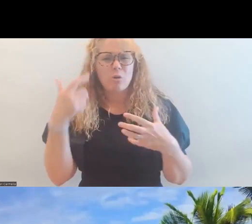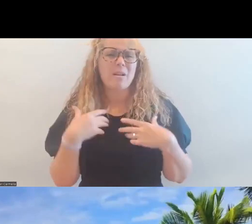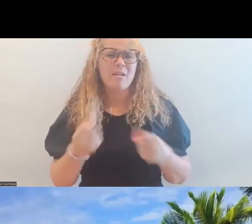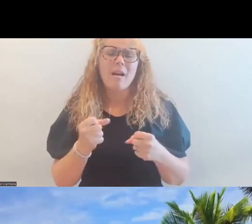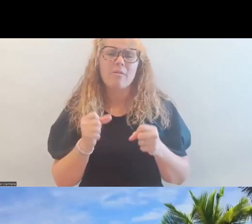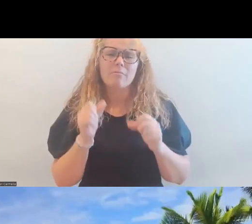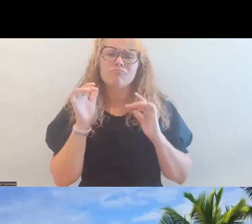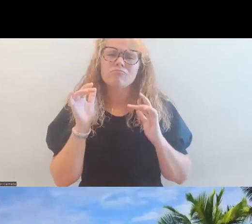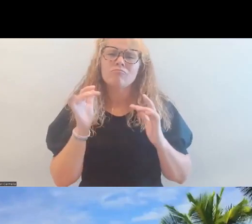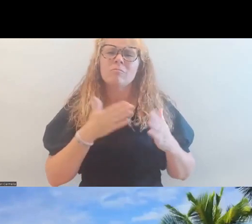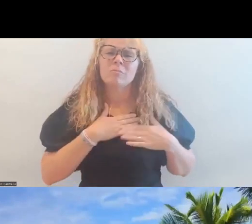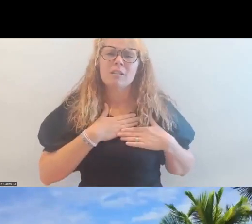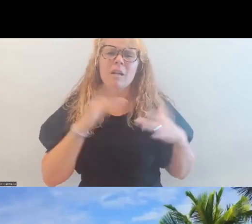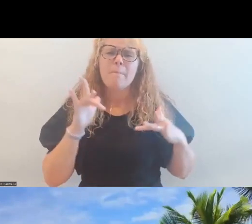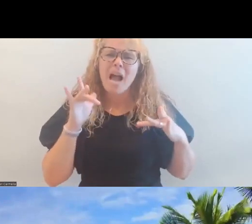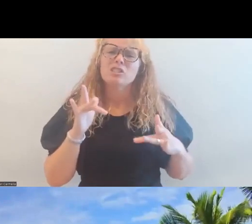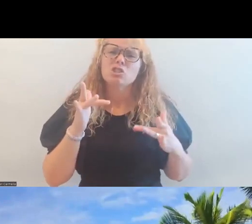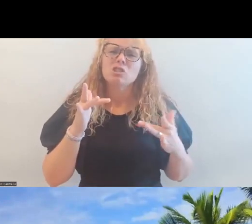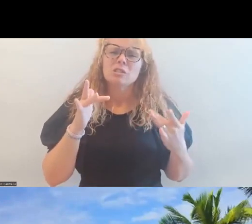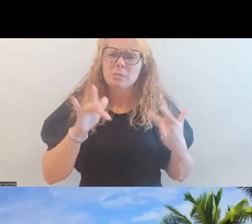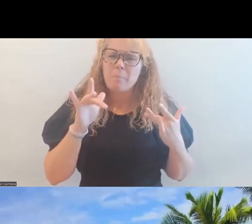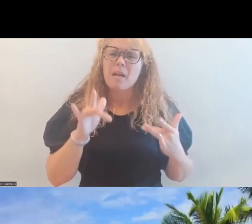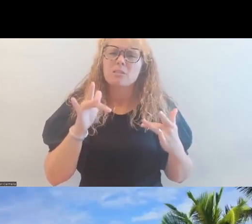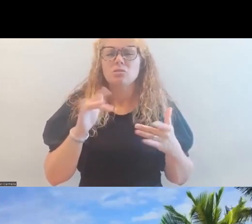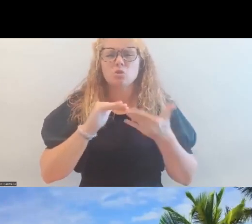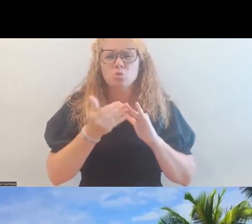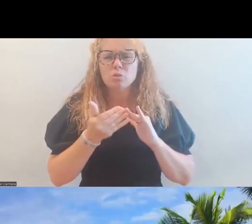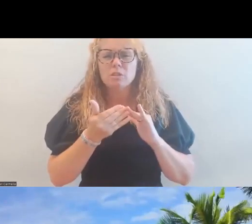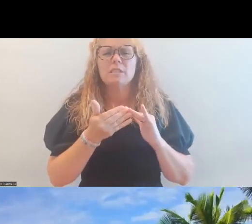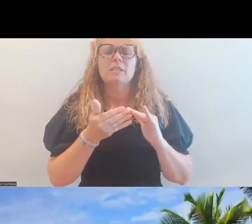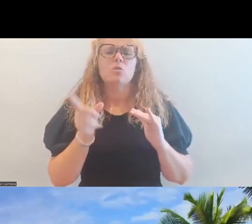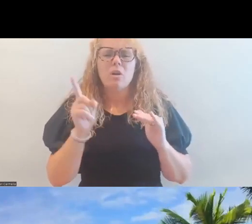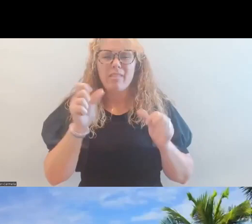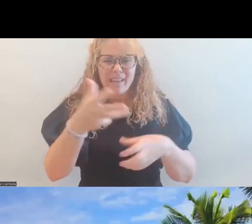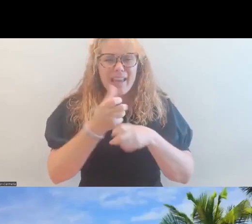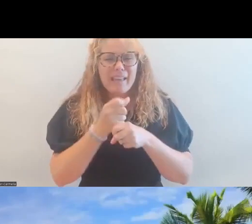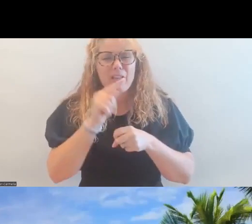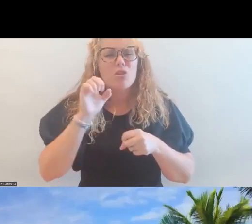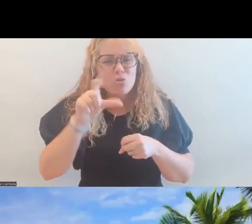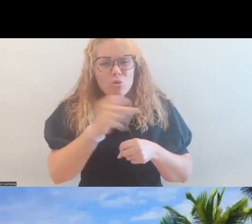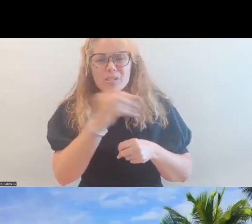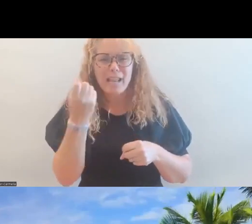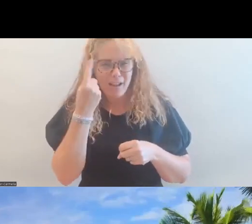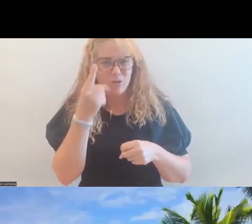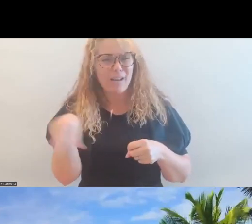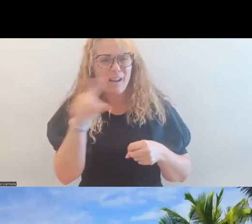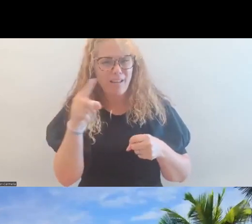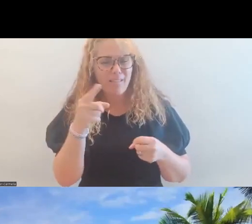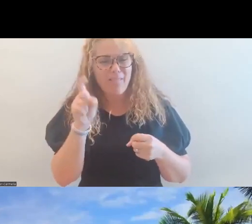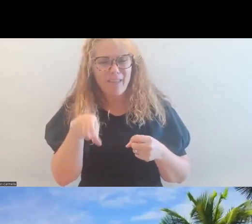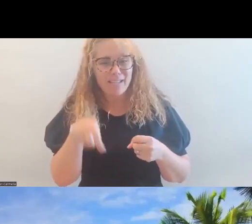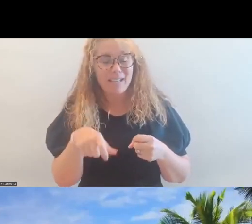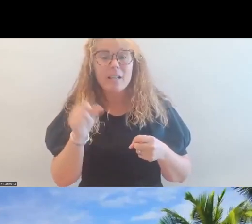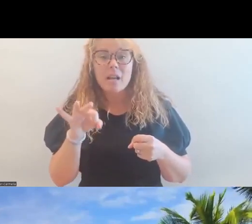community where they can openly share their burdens and receive the tools and understanding that they seek. If you